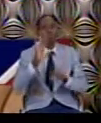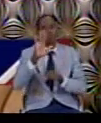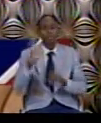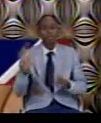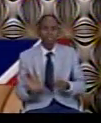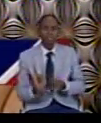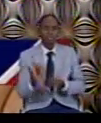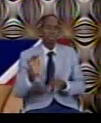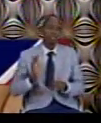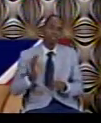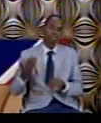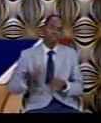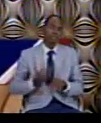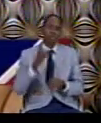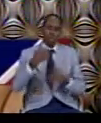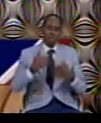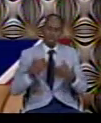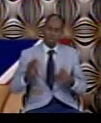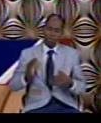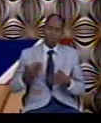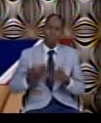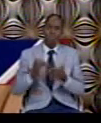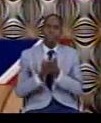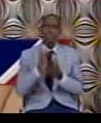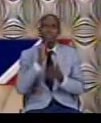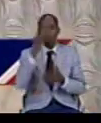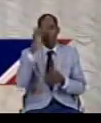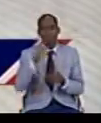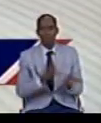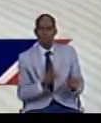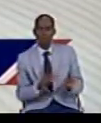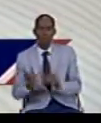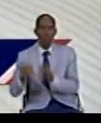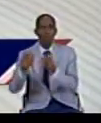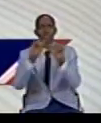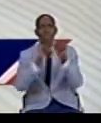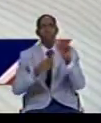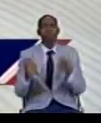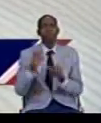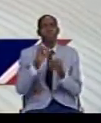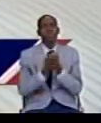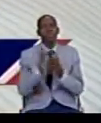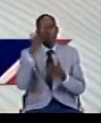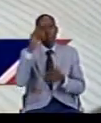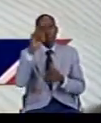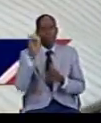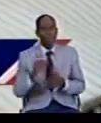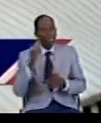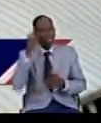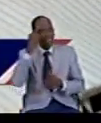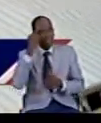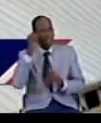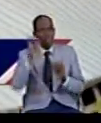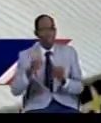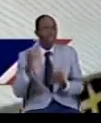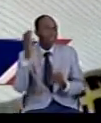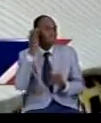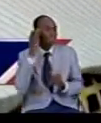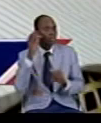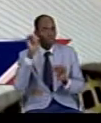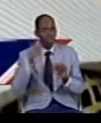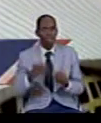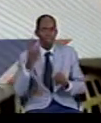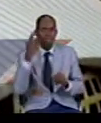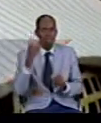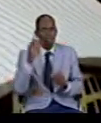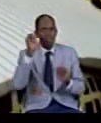You have a soul. That's why you're moving about. You have a soul. That's how you can think. That's why you are hearing me now. That's why you can understand the word of